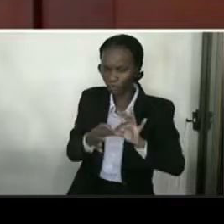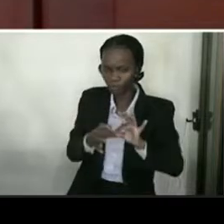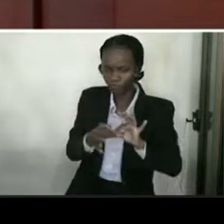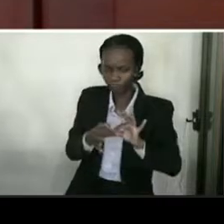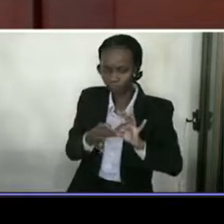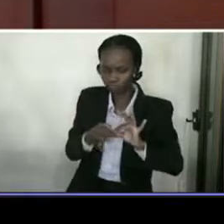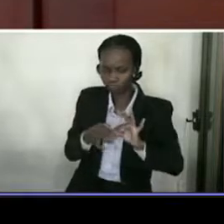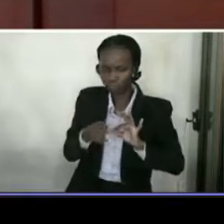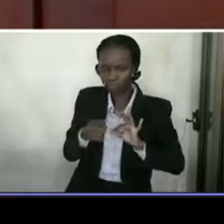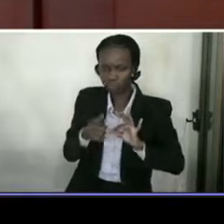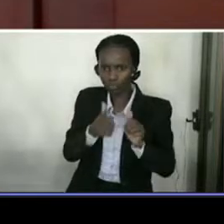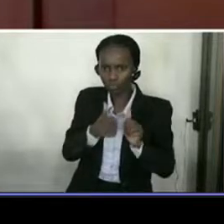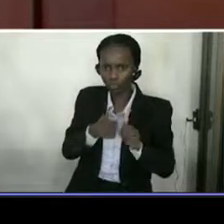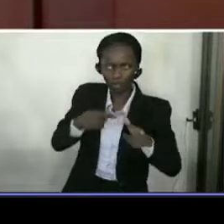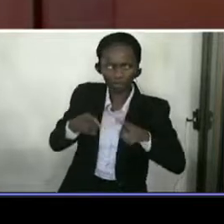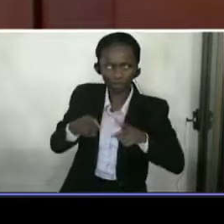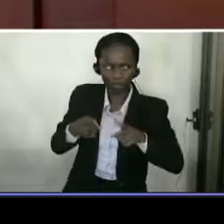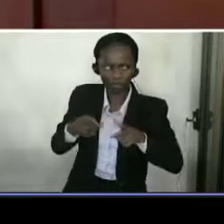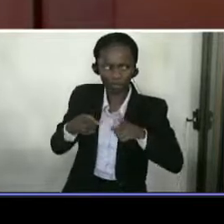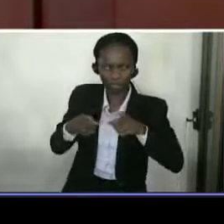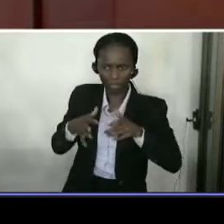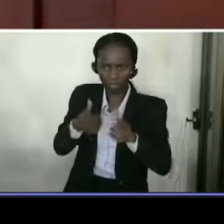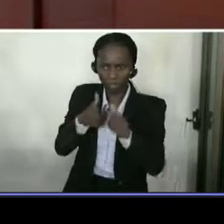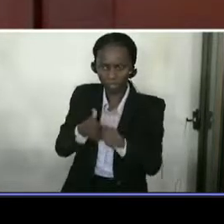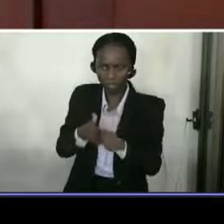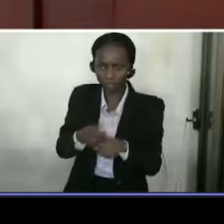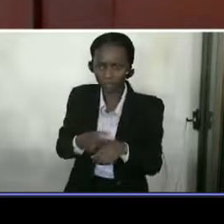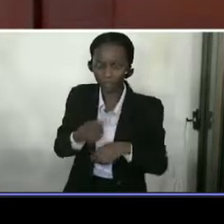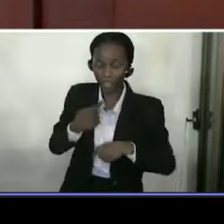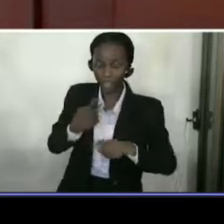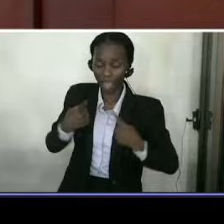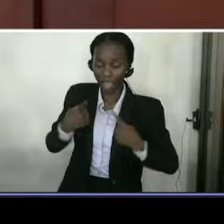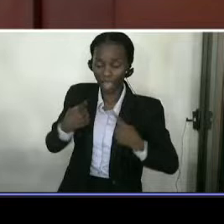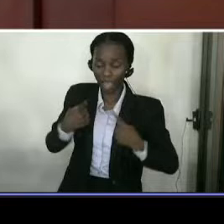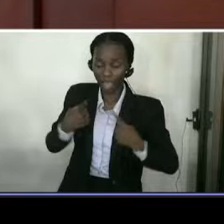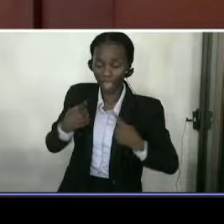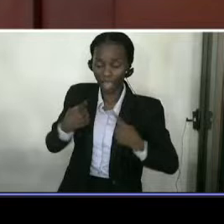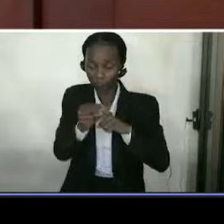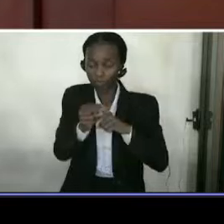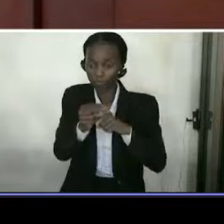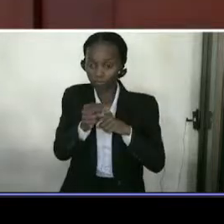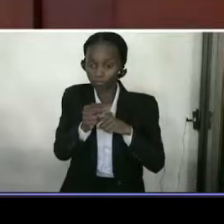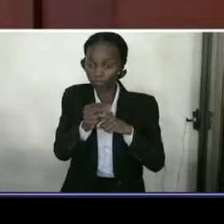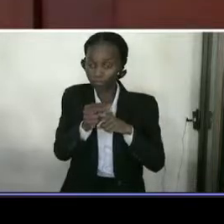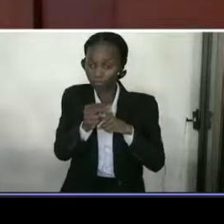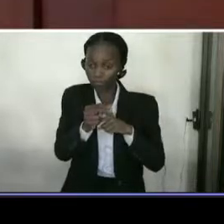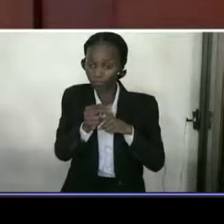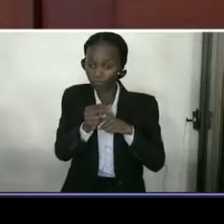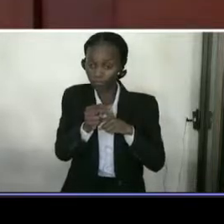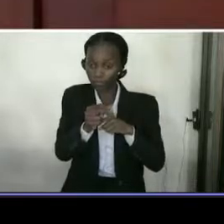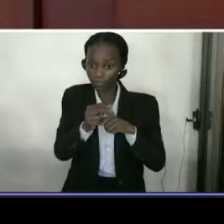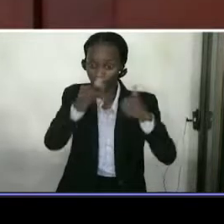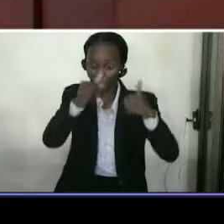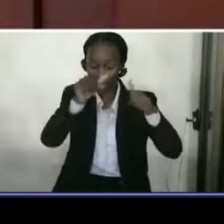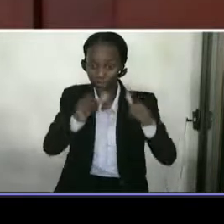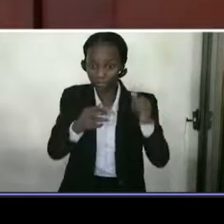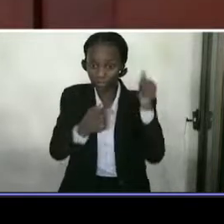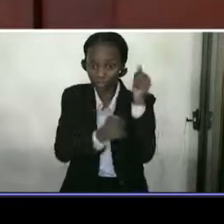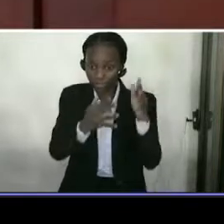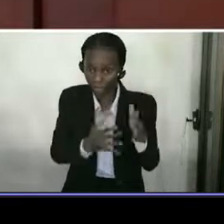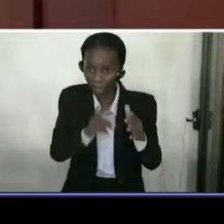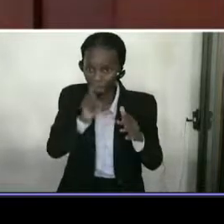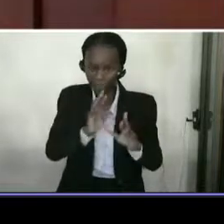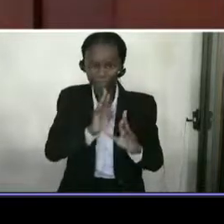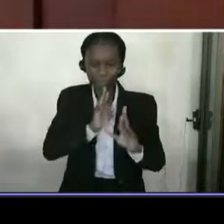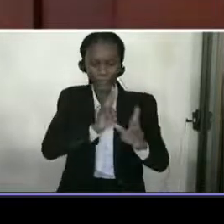governance. It was and still our considered view that the accounting officer must furnish the committee with the report on the progress in terms